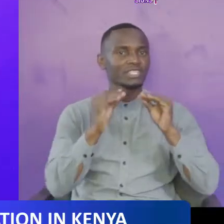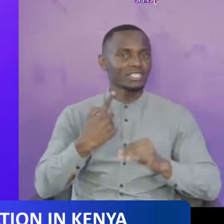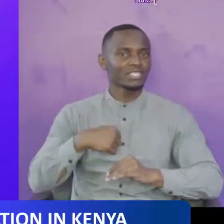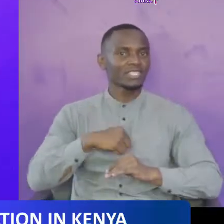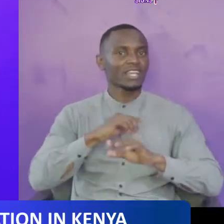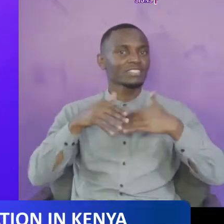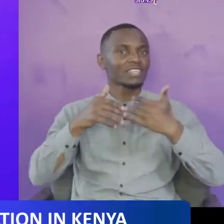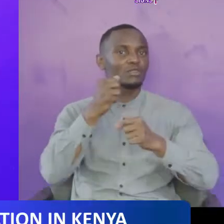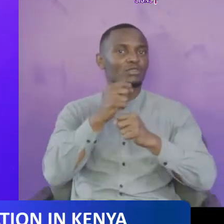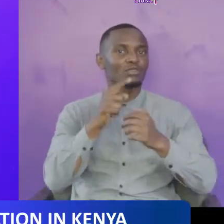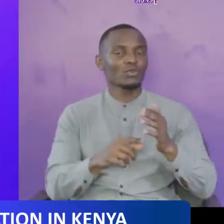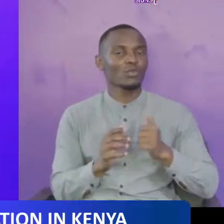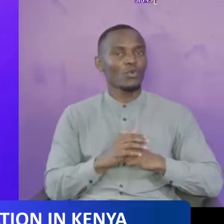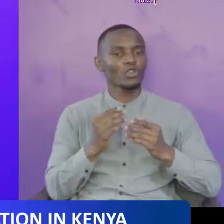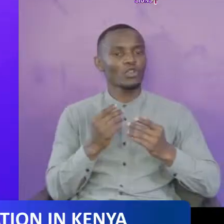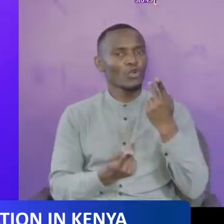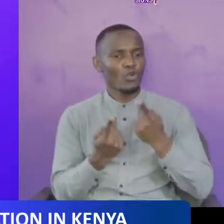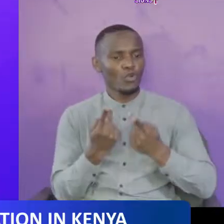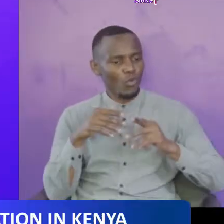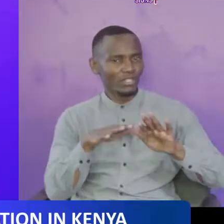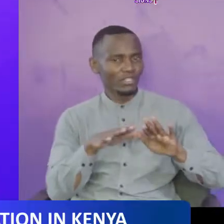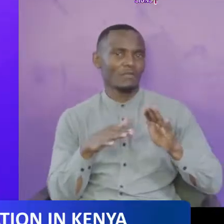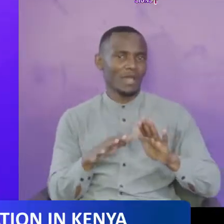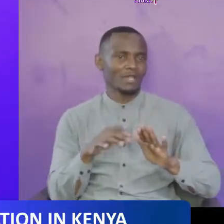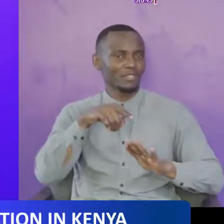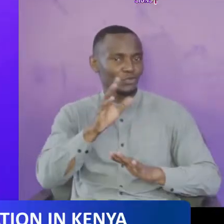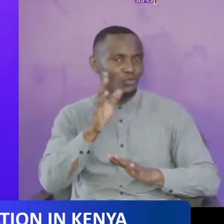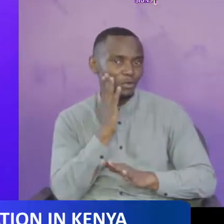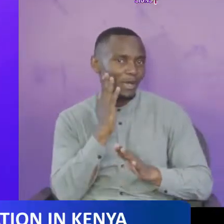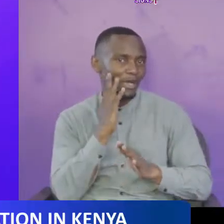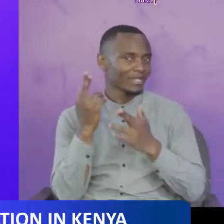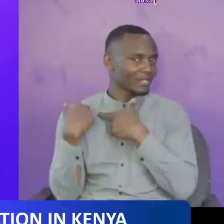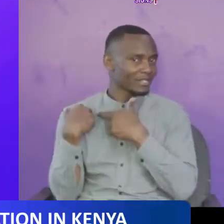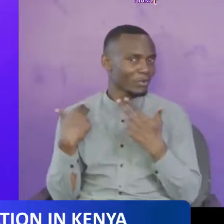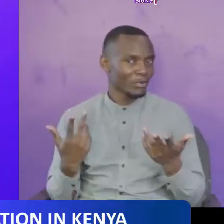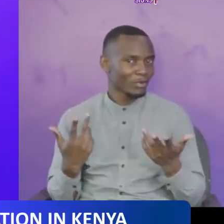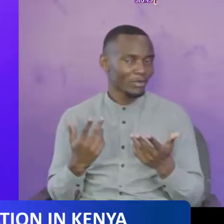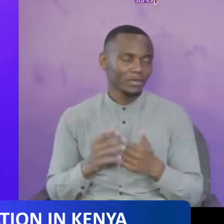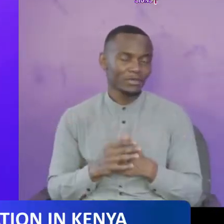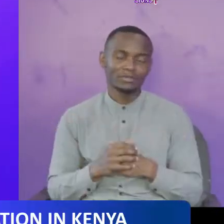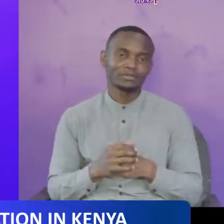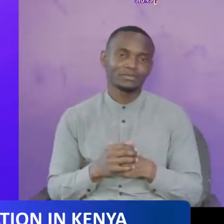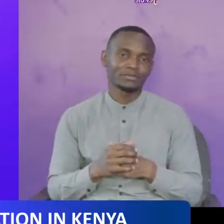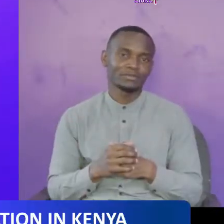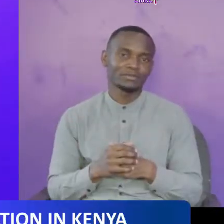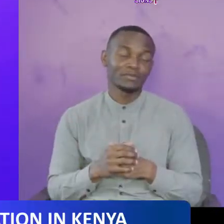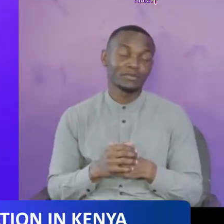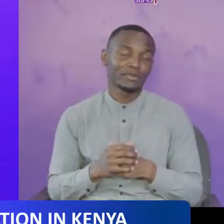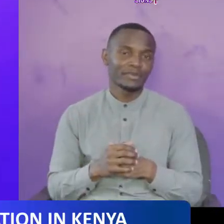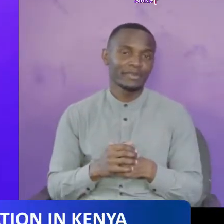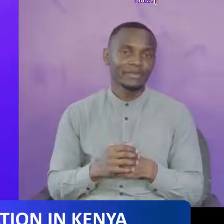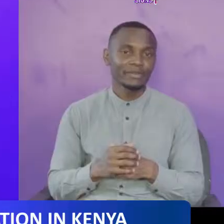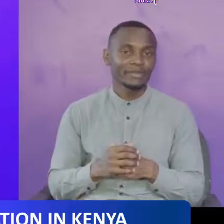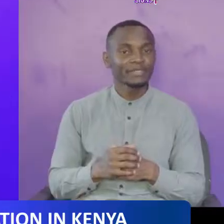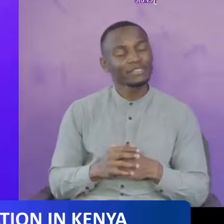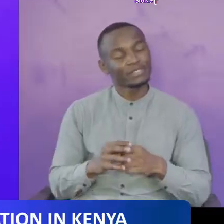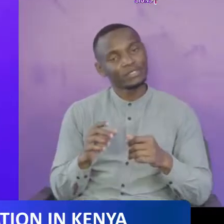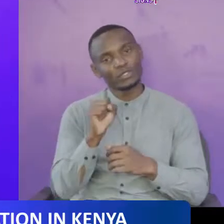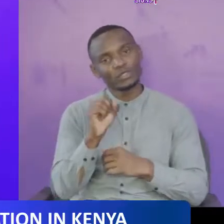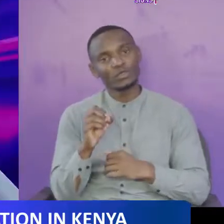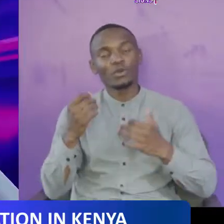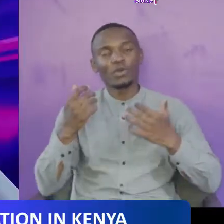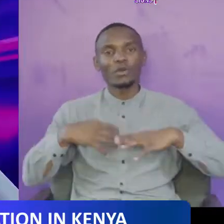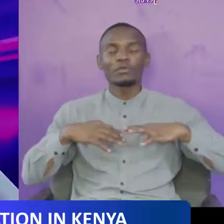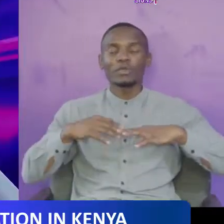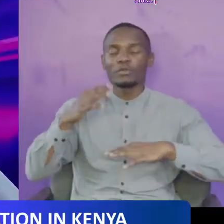mother should have done. Yes. Maybe you didn't even have a mother. Okay, so I mean, people know there's a need, and they're meeting